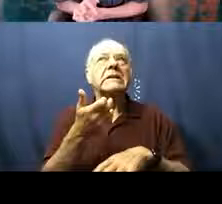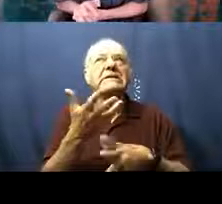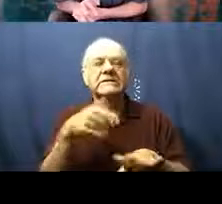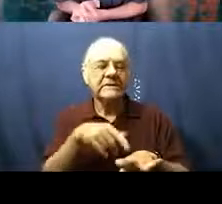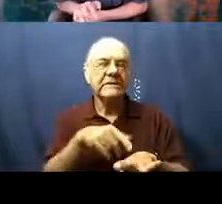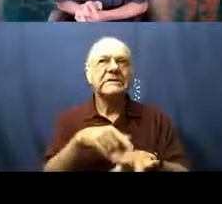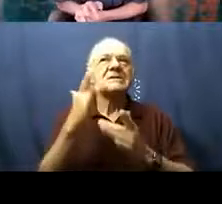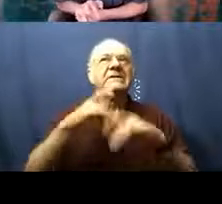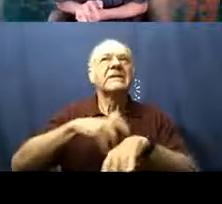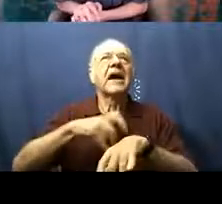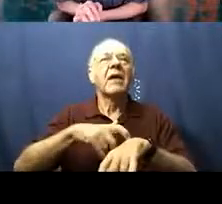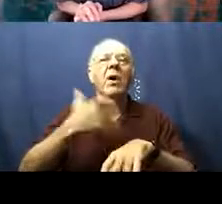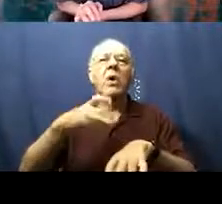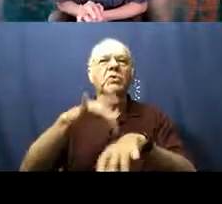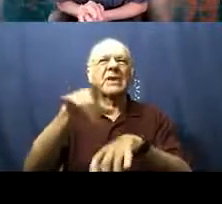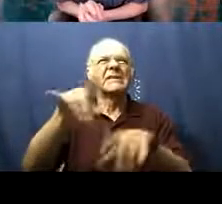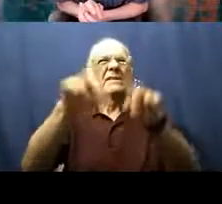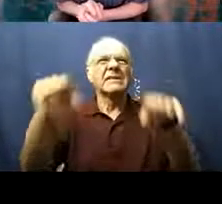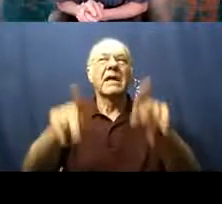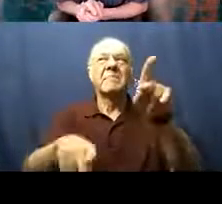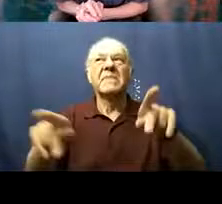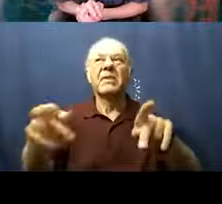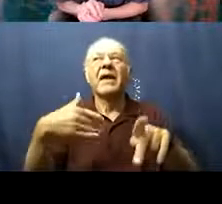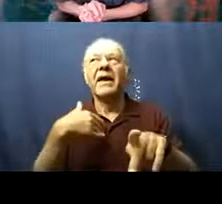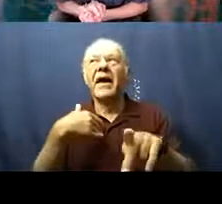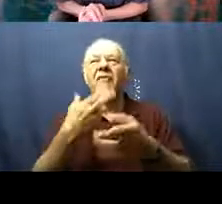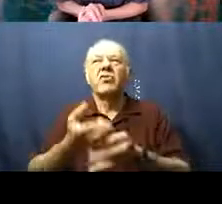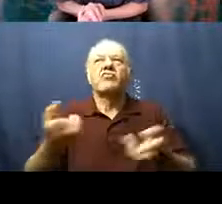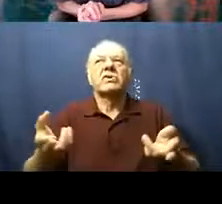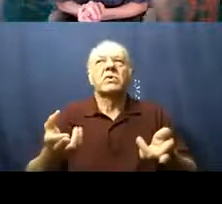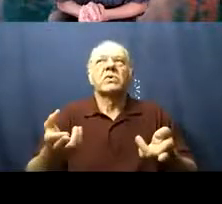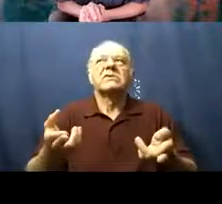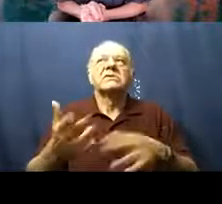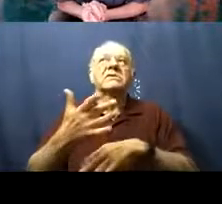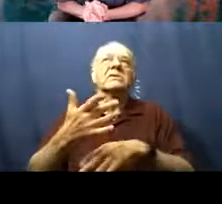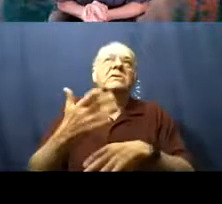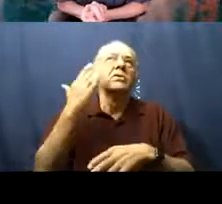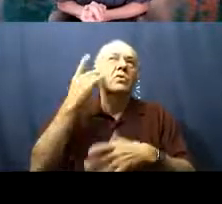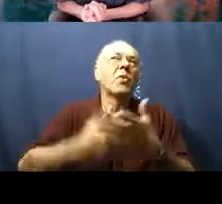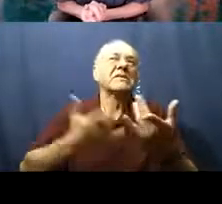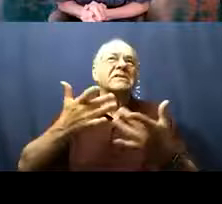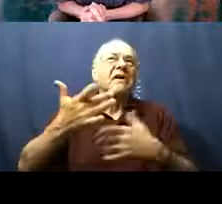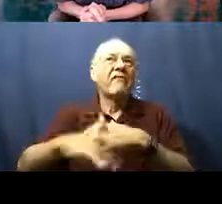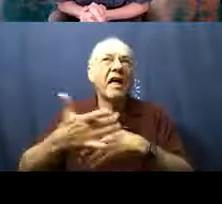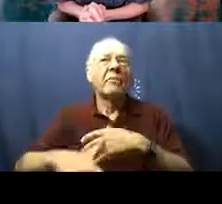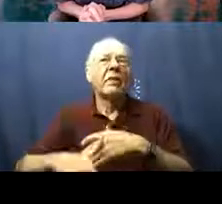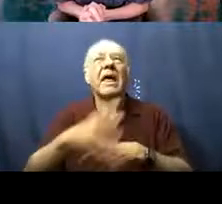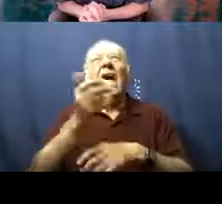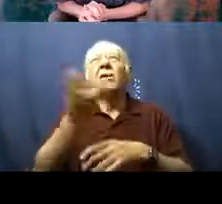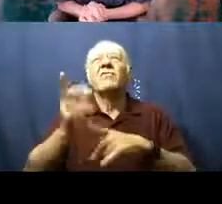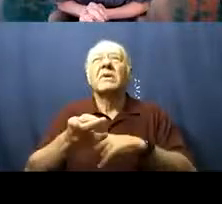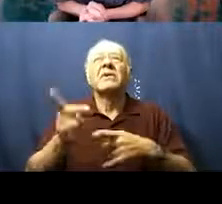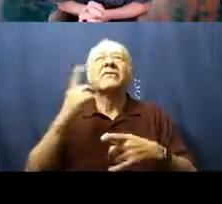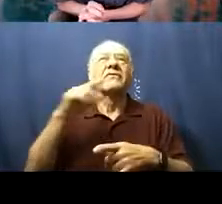to make sure I got to this slide so that folks have the resources that are available here. And then maybe we have a couple of minutes to